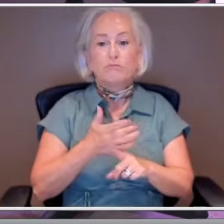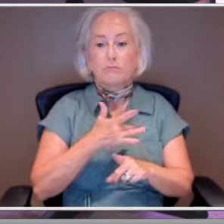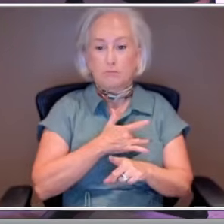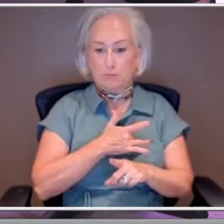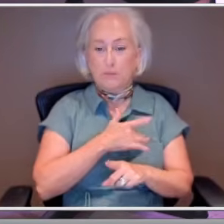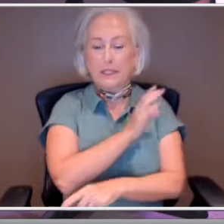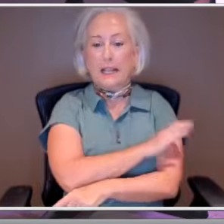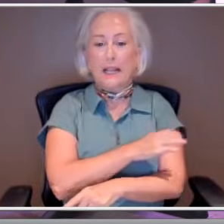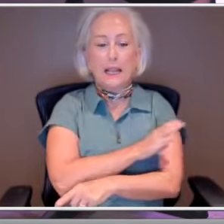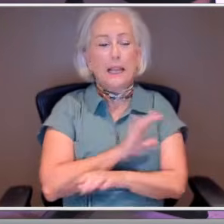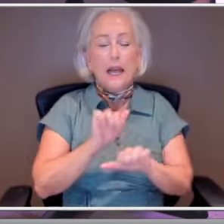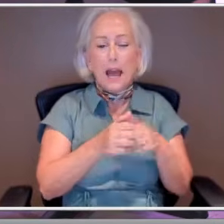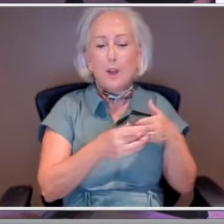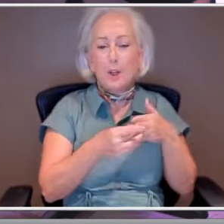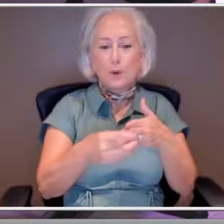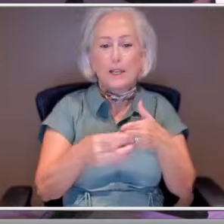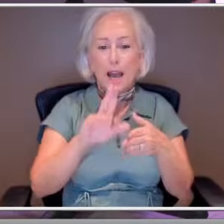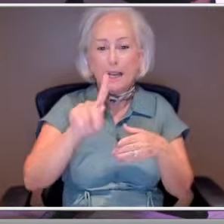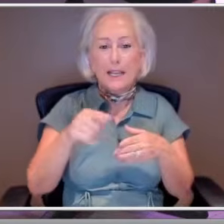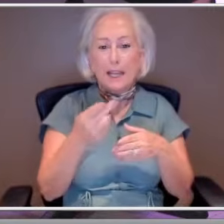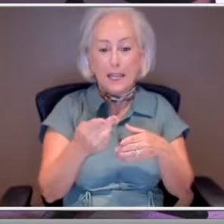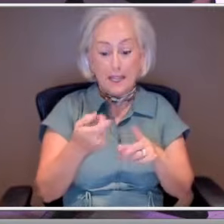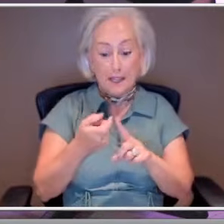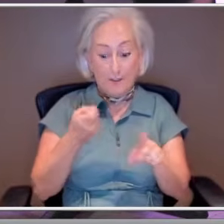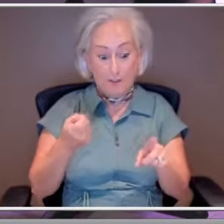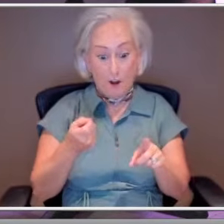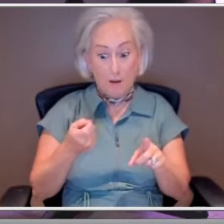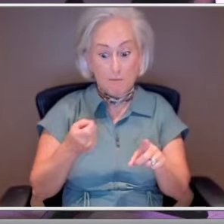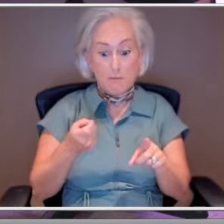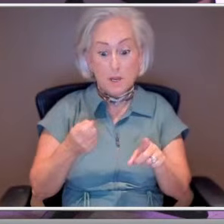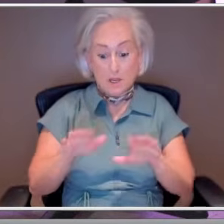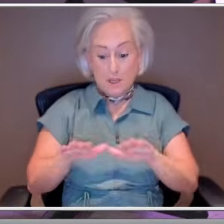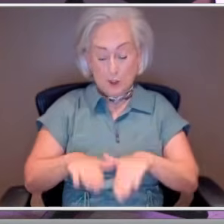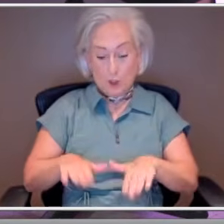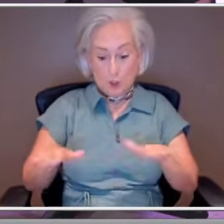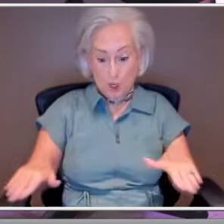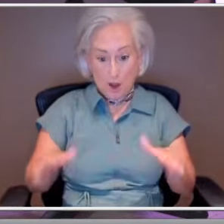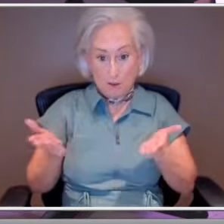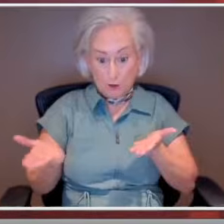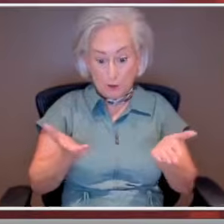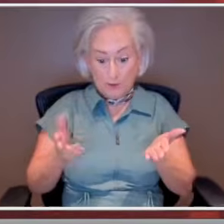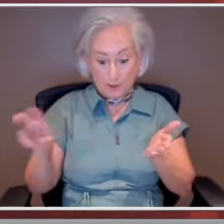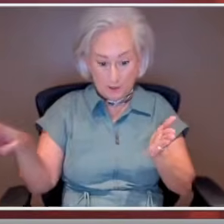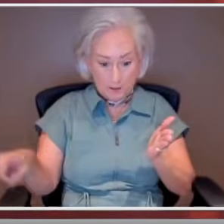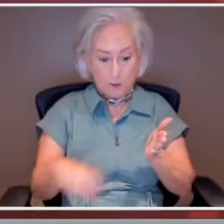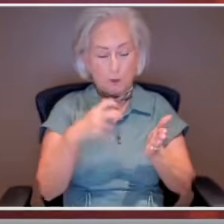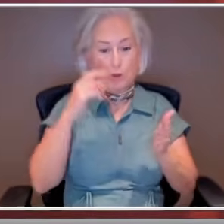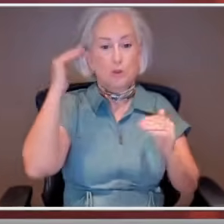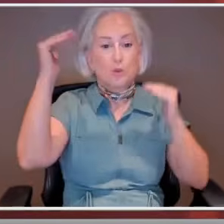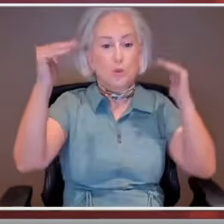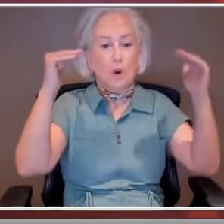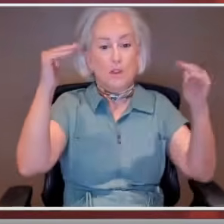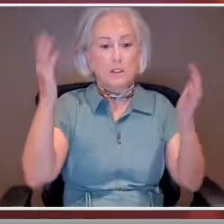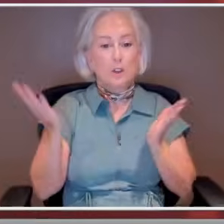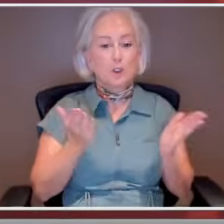like Keith in their transition from Children's Mercy to adult care? Yeah, and that's a big topic.